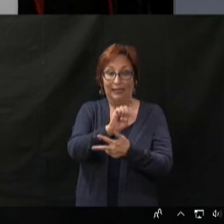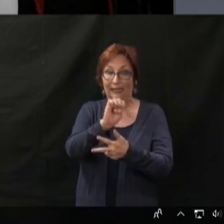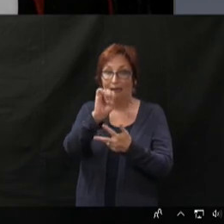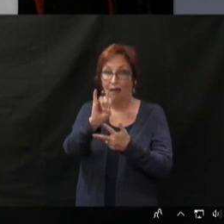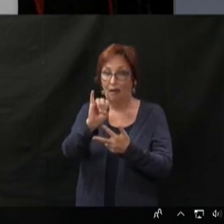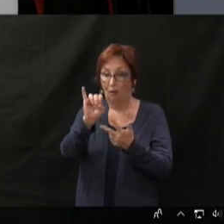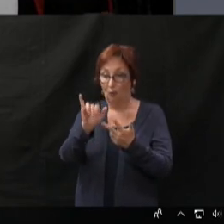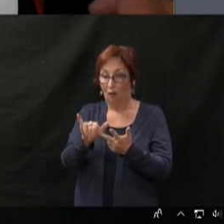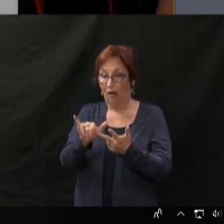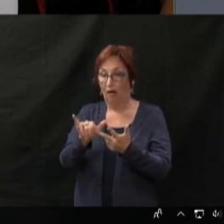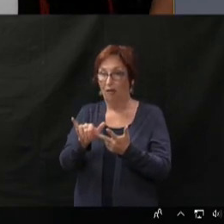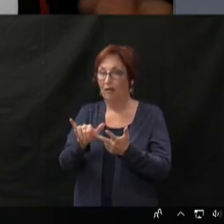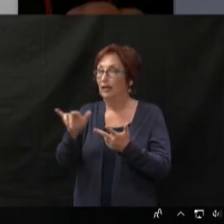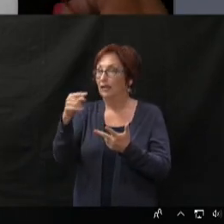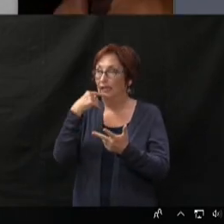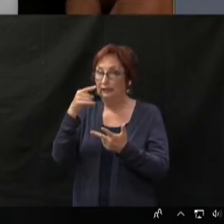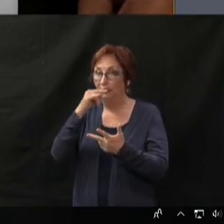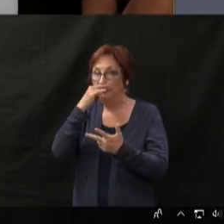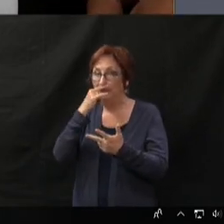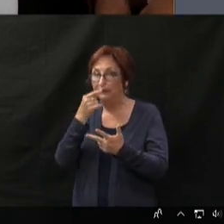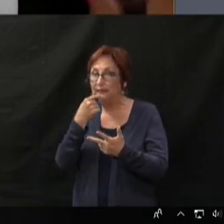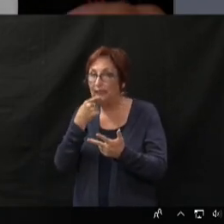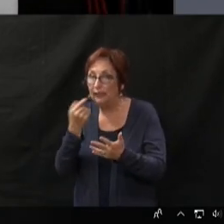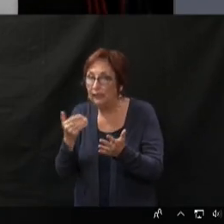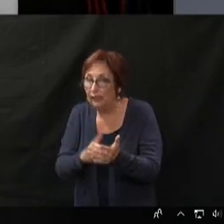need to remember what the stick vowels are.